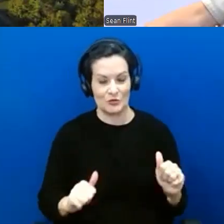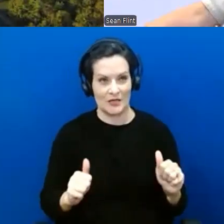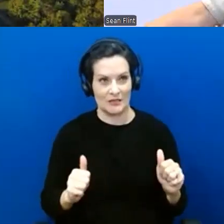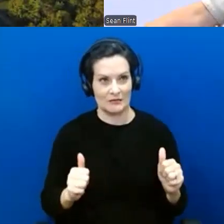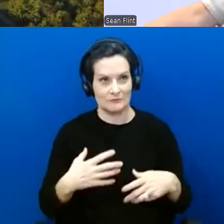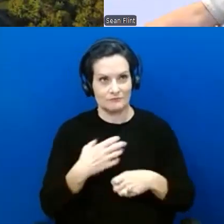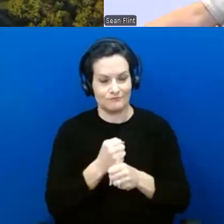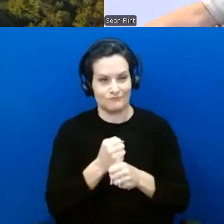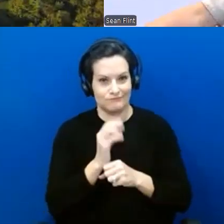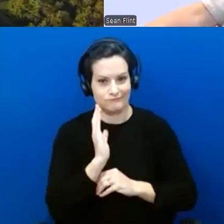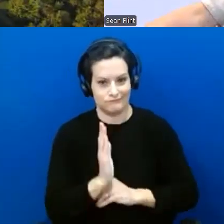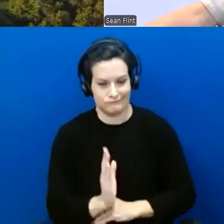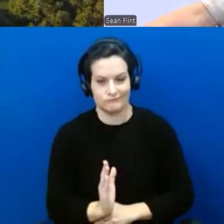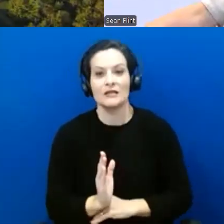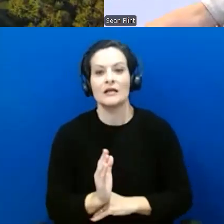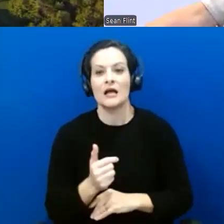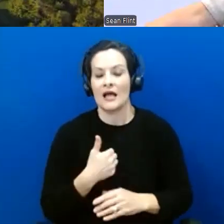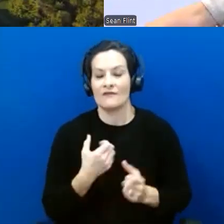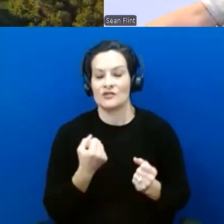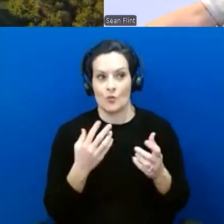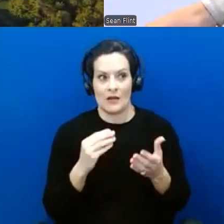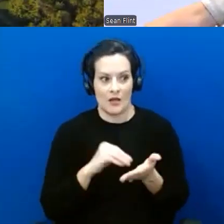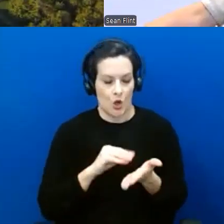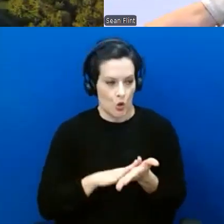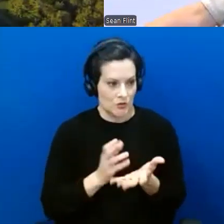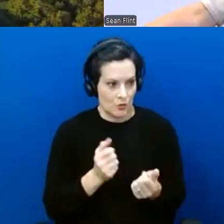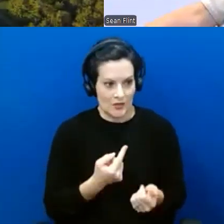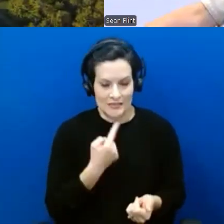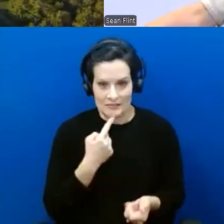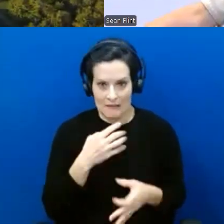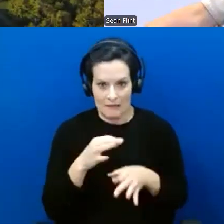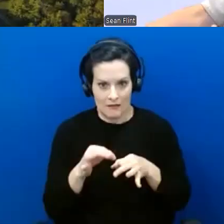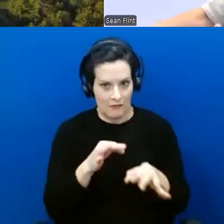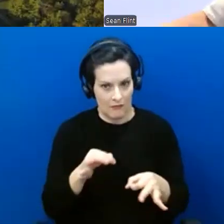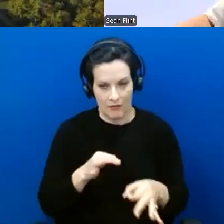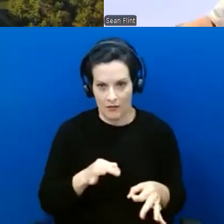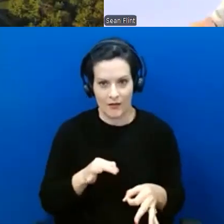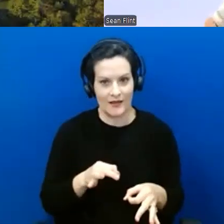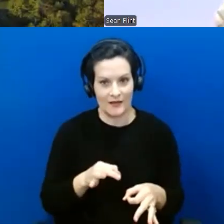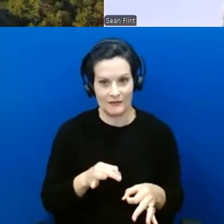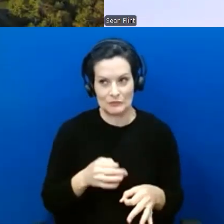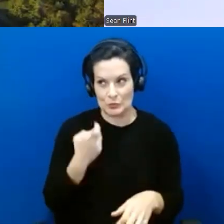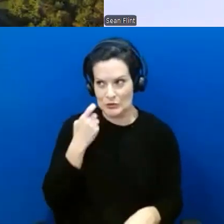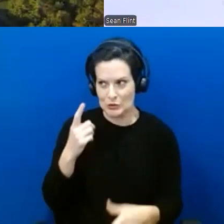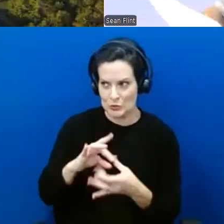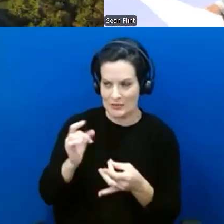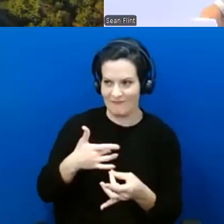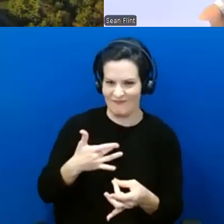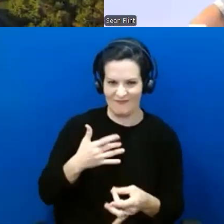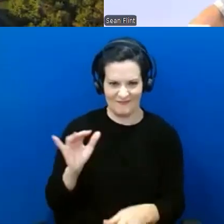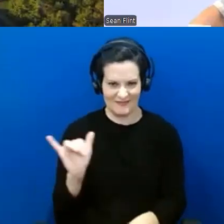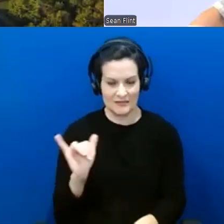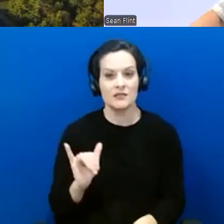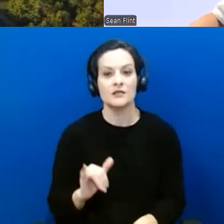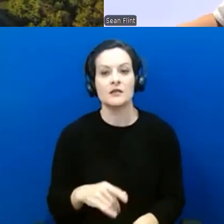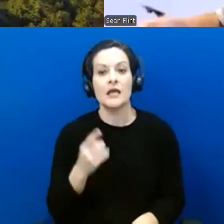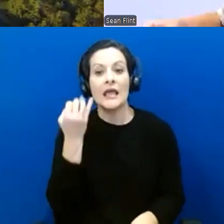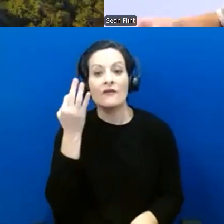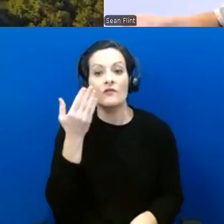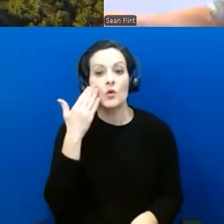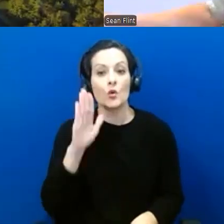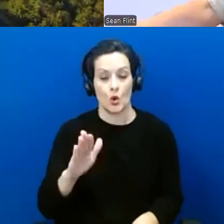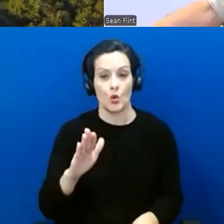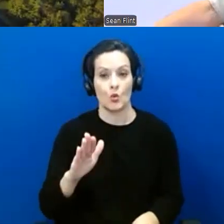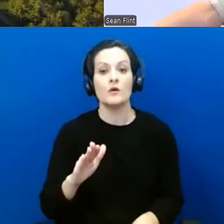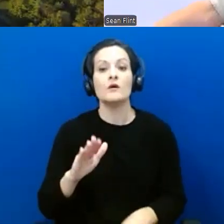because I've already had I have so many notes of things that I want to say related to what people have said. But for folks who aren't familiar with the Forest